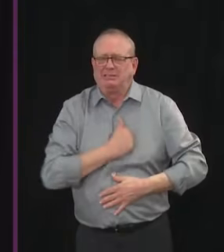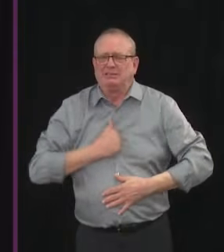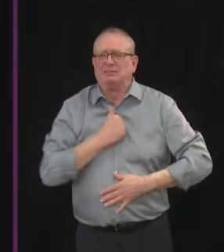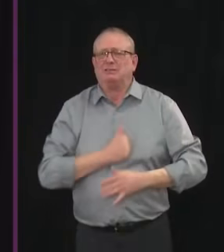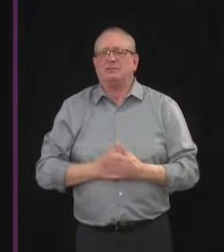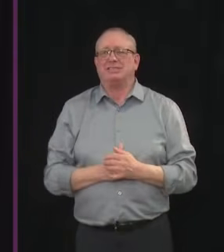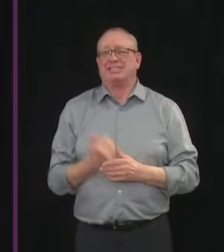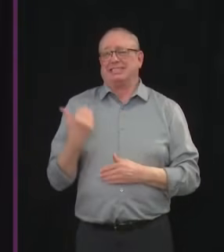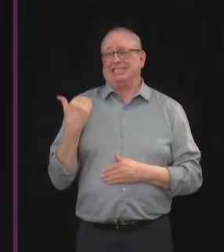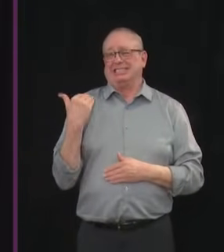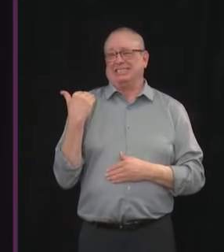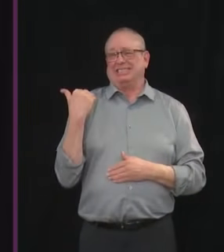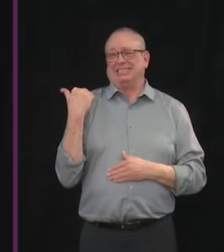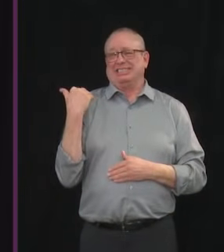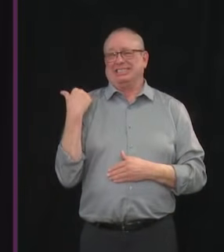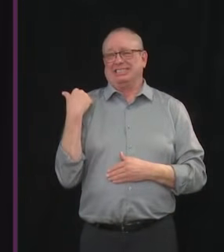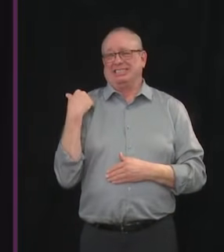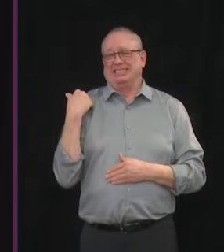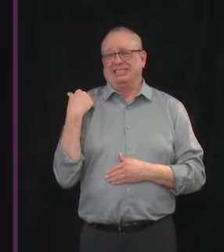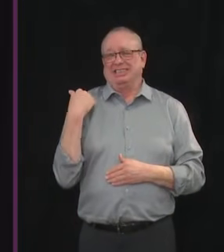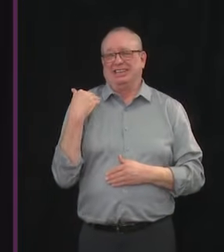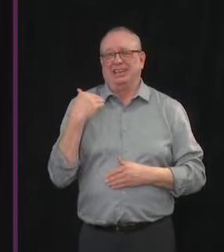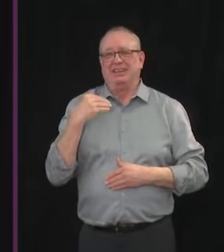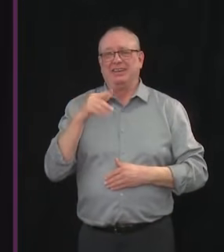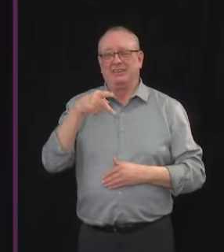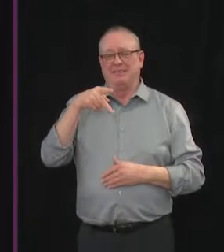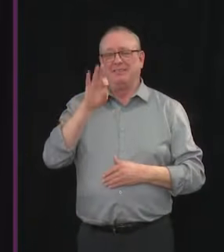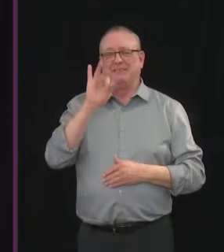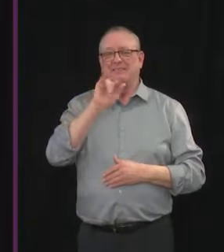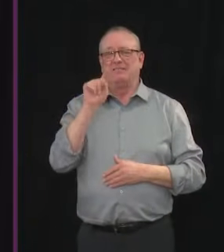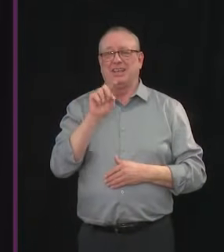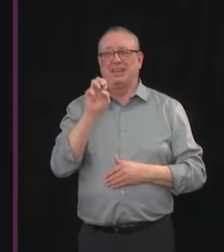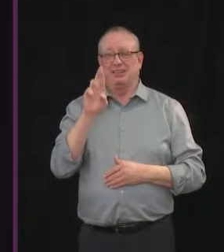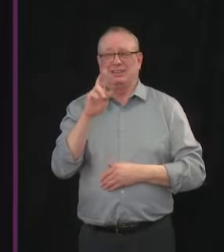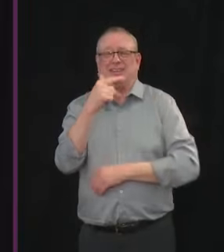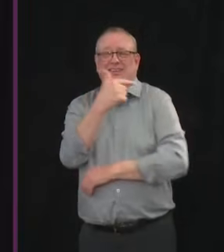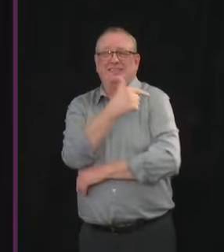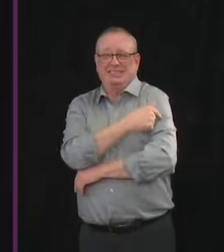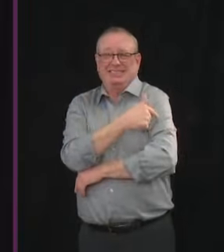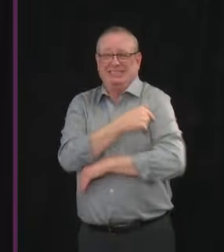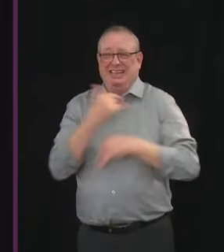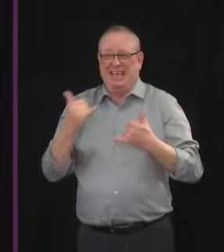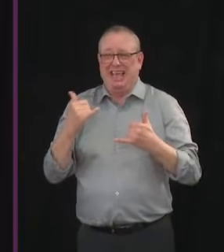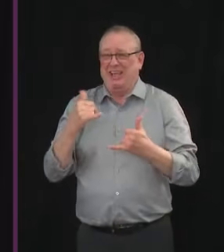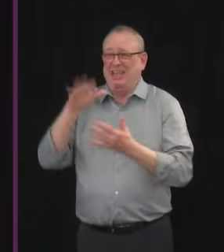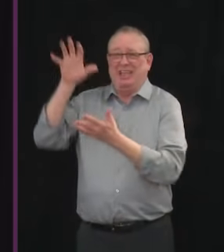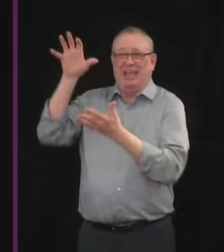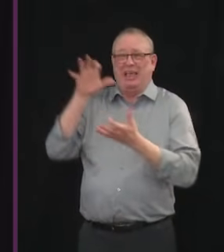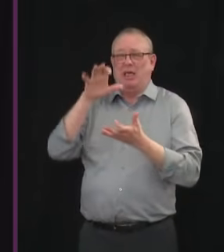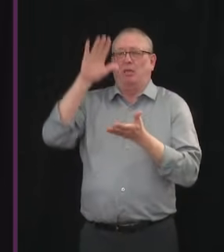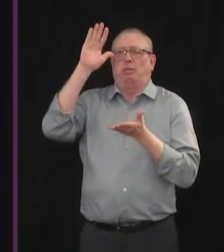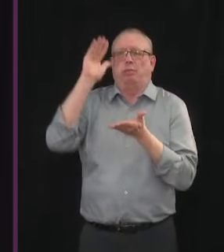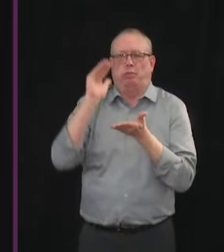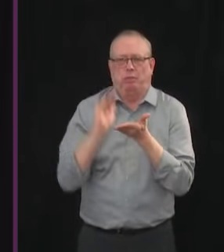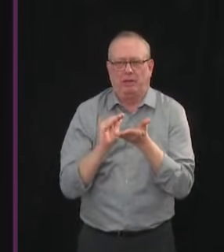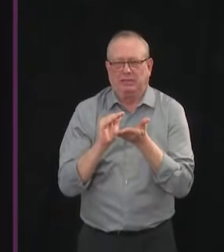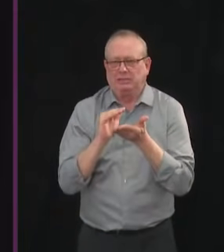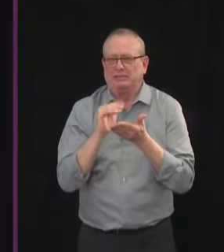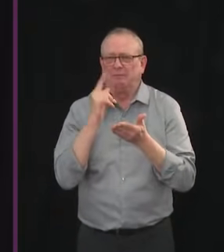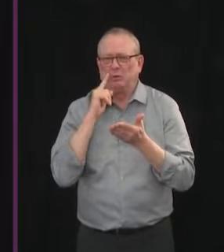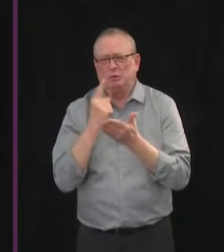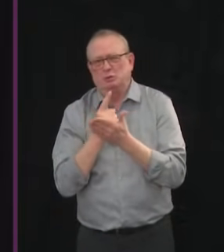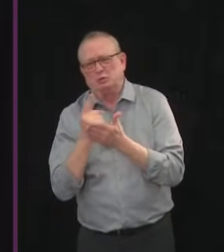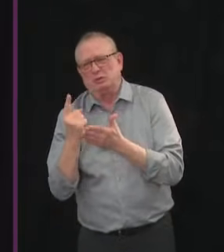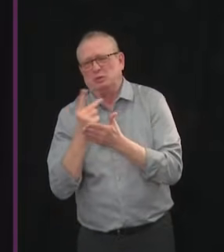information about Pfizer vaccine supply decreasing over the next several weeks, and the fact that booking appointments may be more complex in the